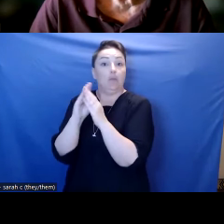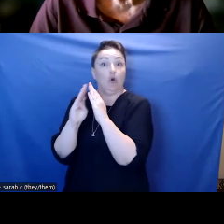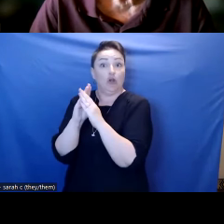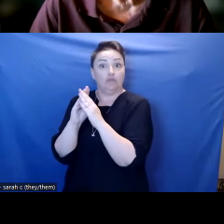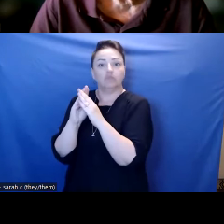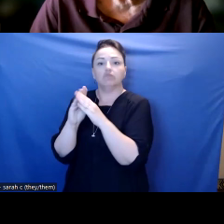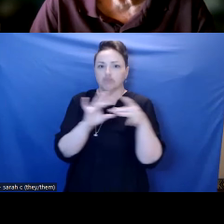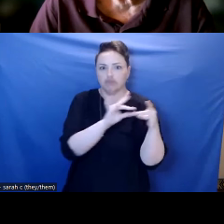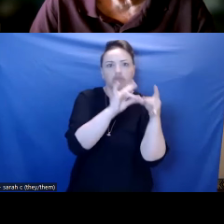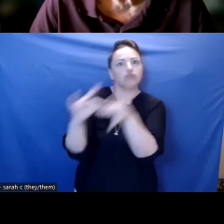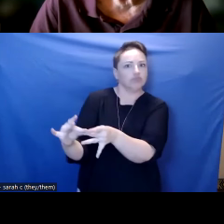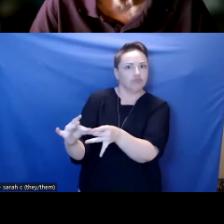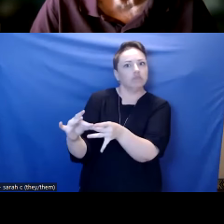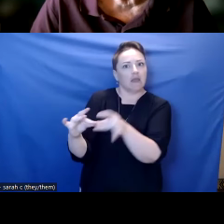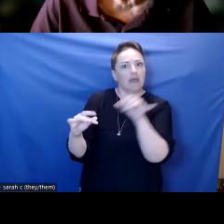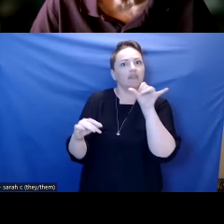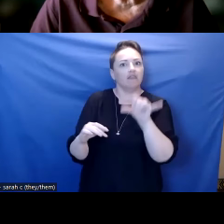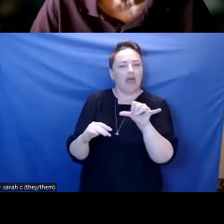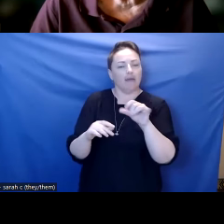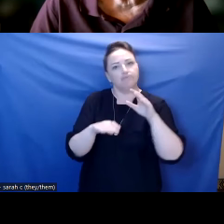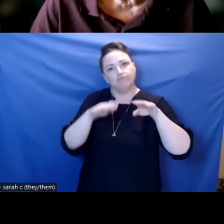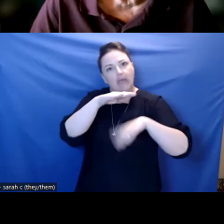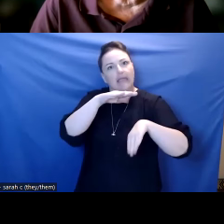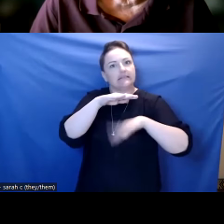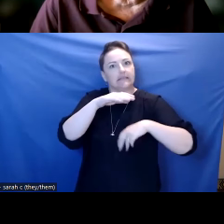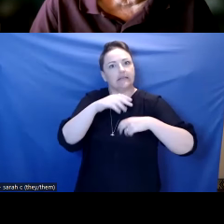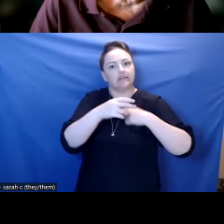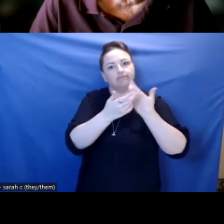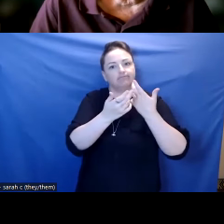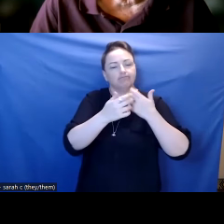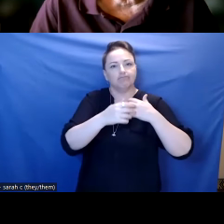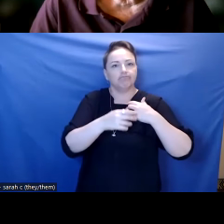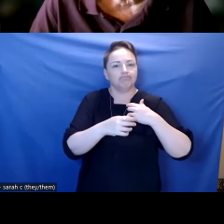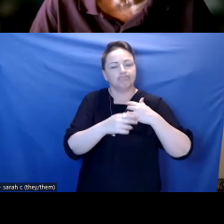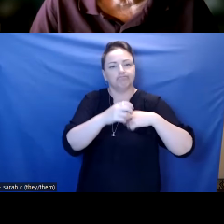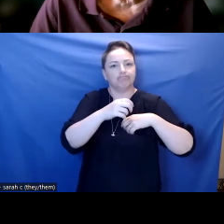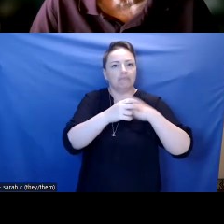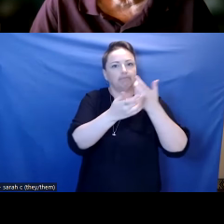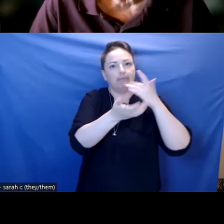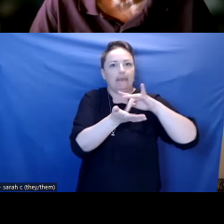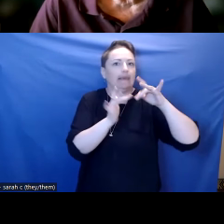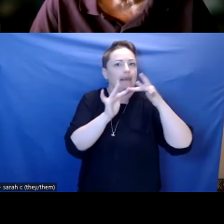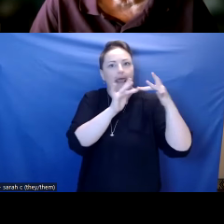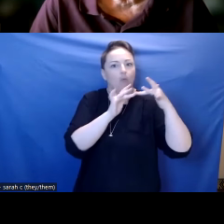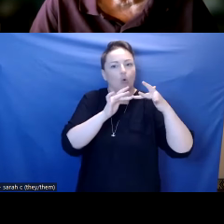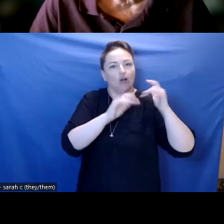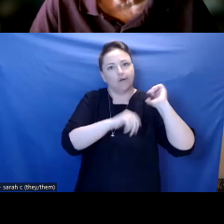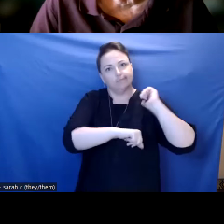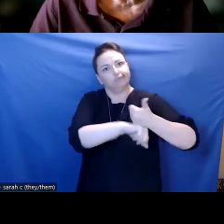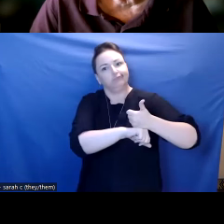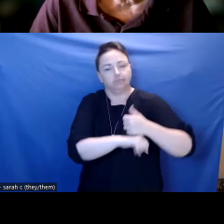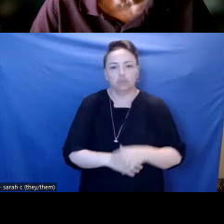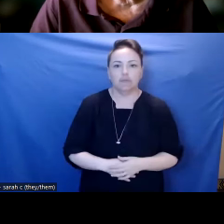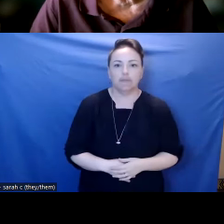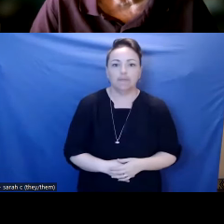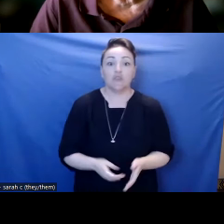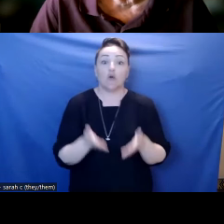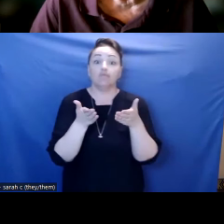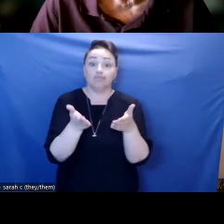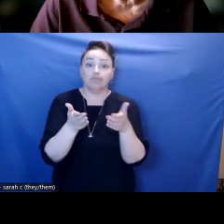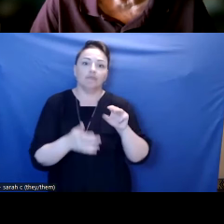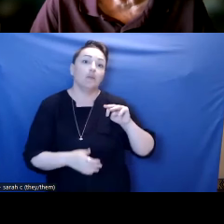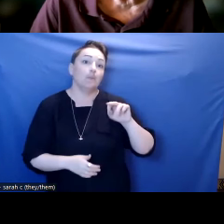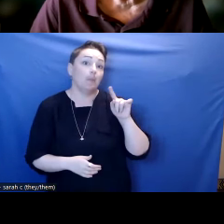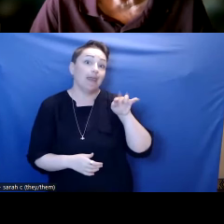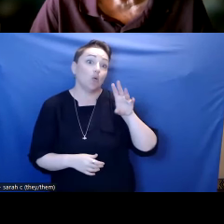basic backbone network and get there. Next one. And this is the digital highway. I mentioned micromobility, walking,